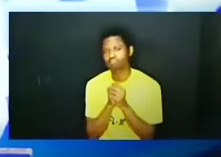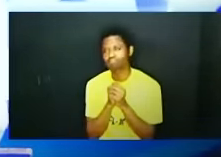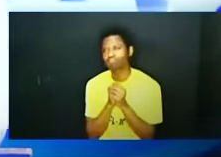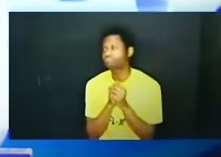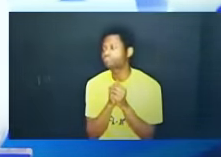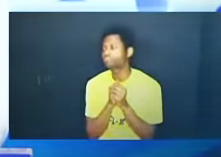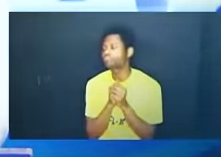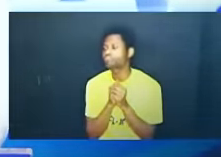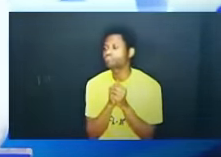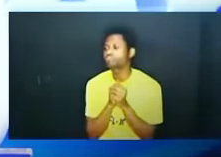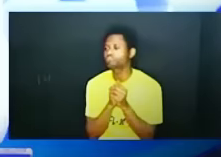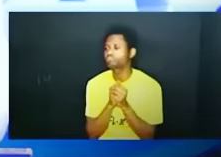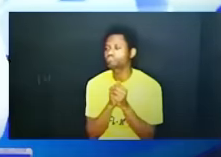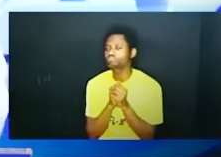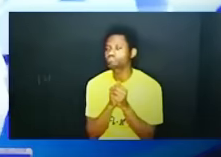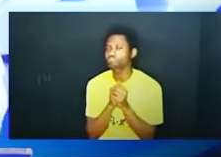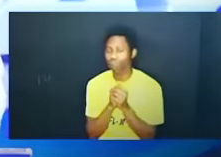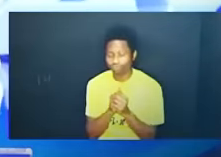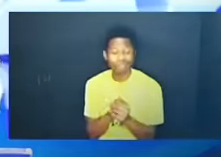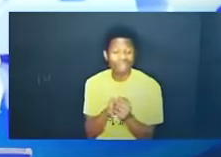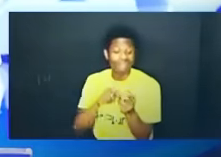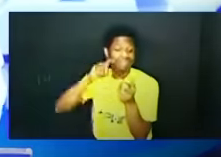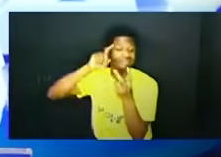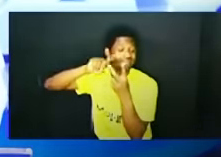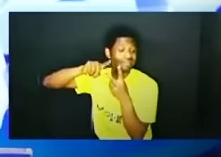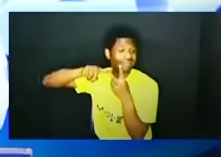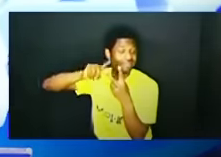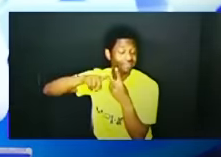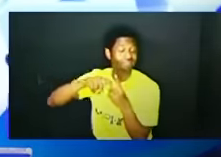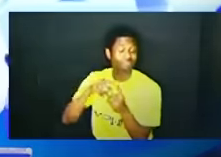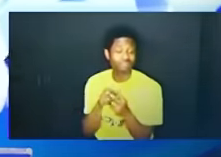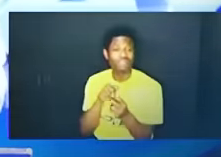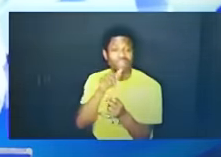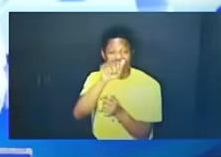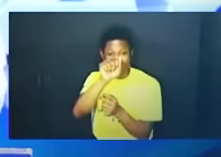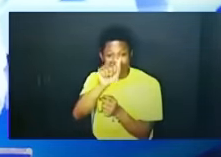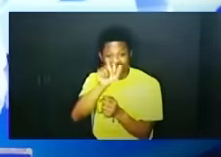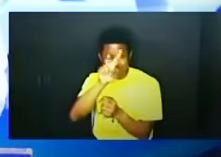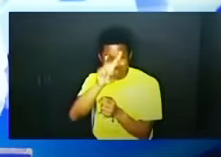But the second Hebrew word for worship is